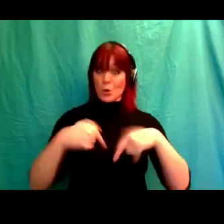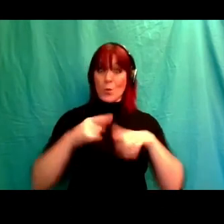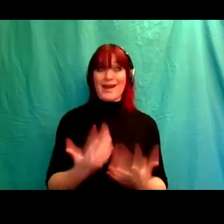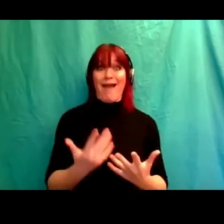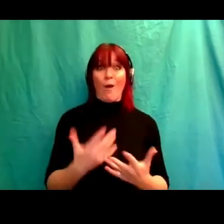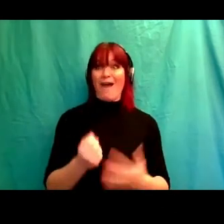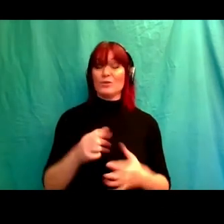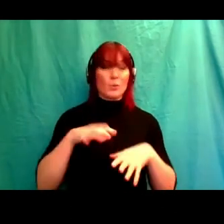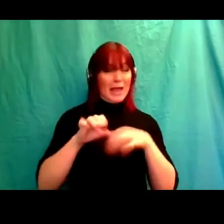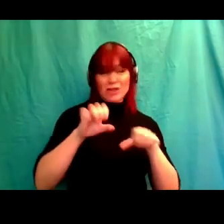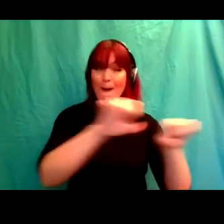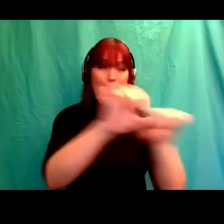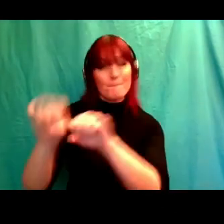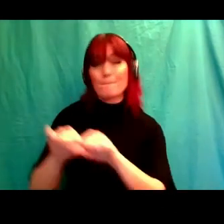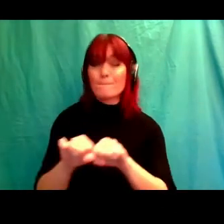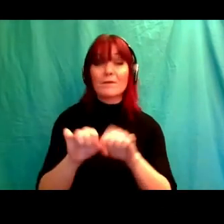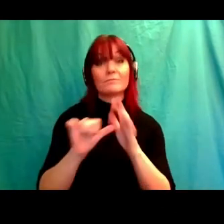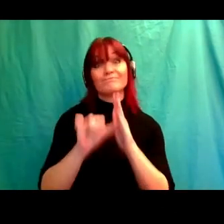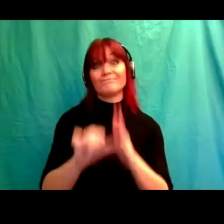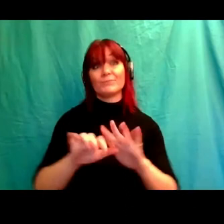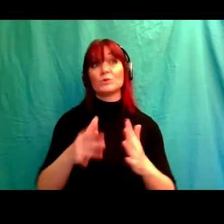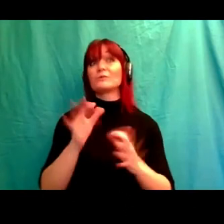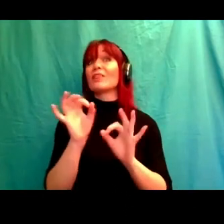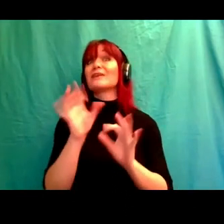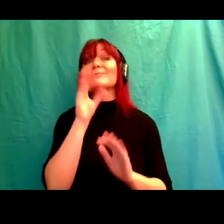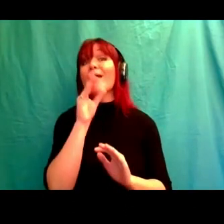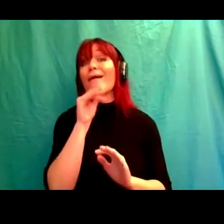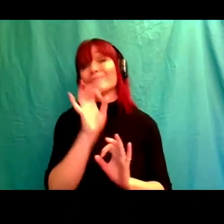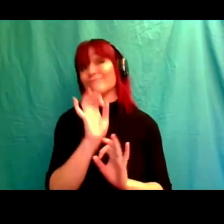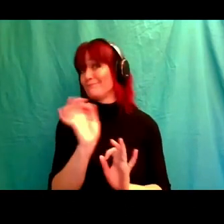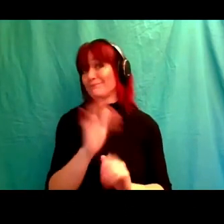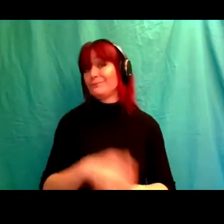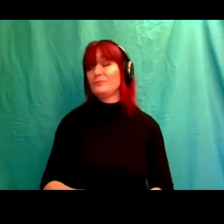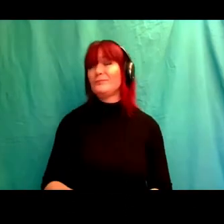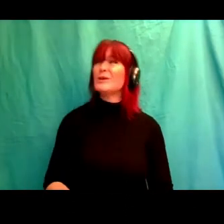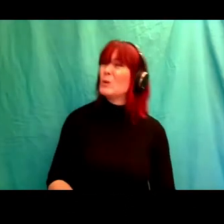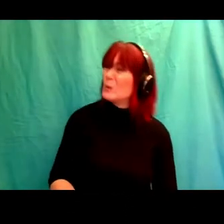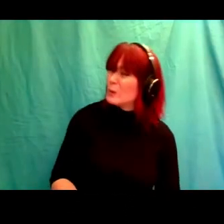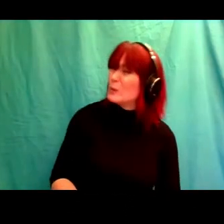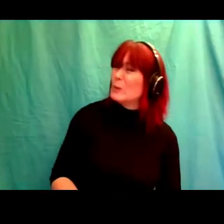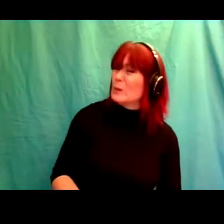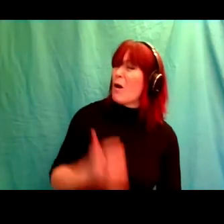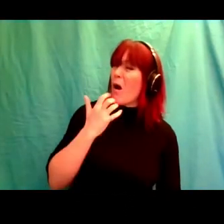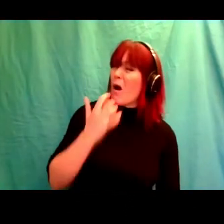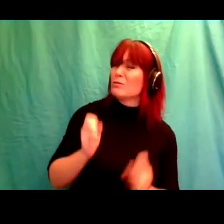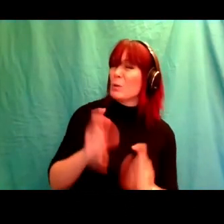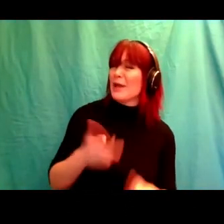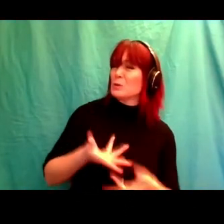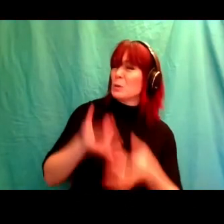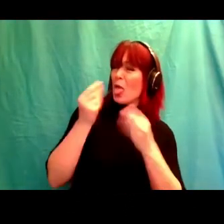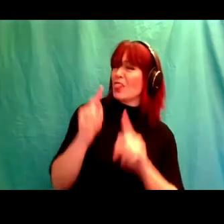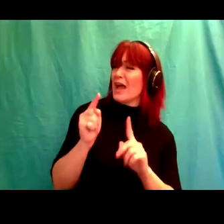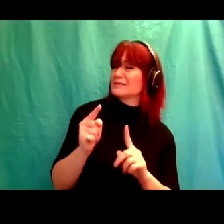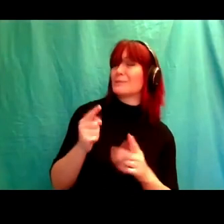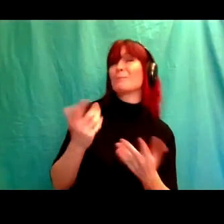go off plan, as they inevitably do. Yeah, thanks for that. Horrible way to learn that lesson, but it's been illustrated so starkly,